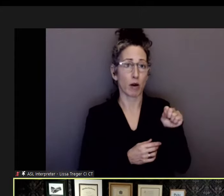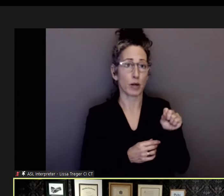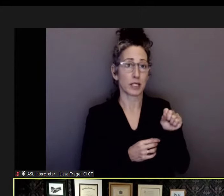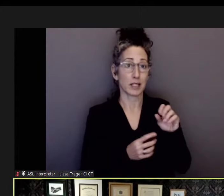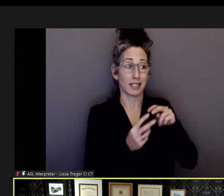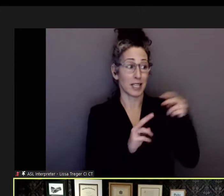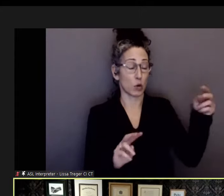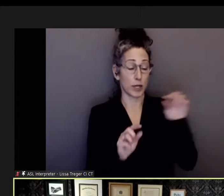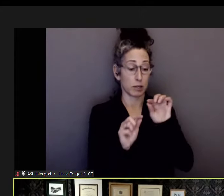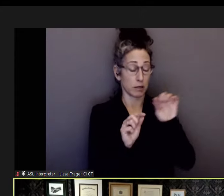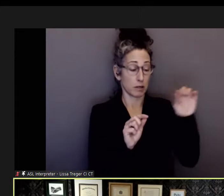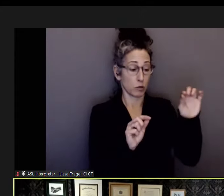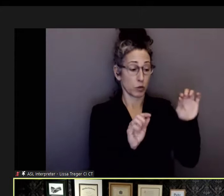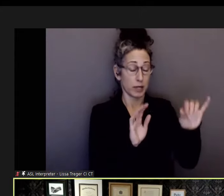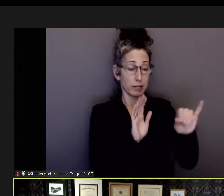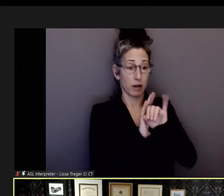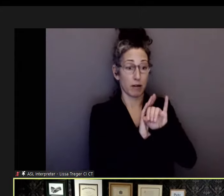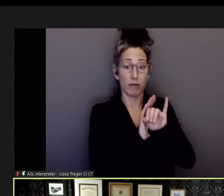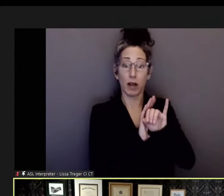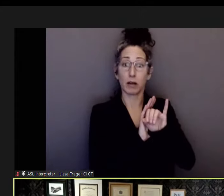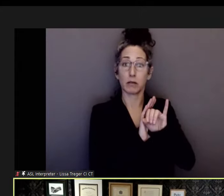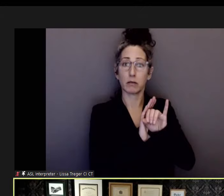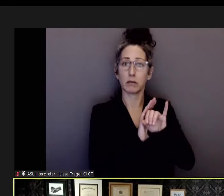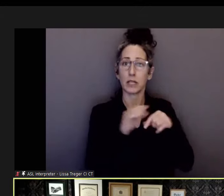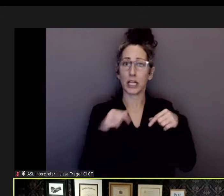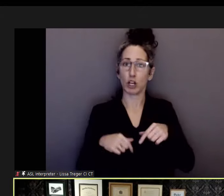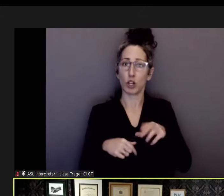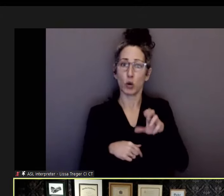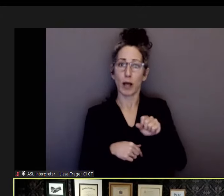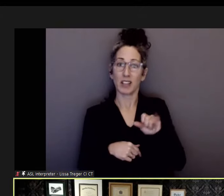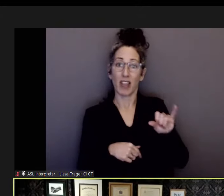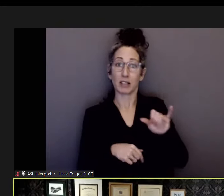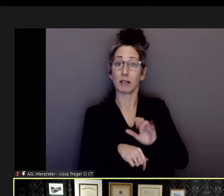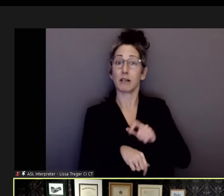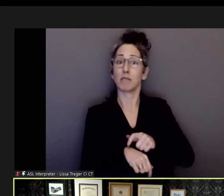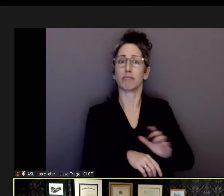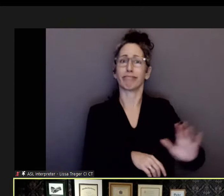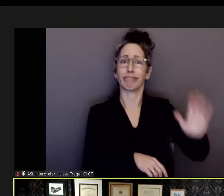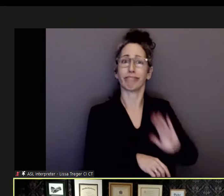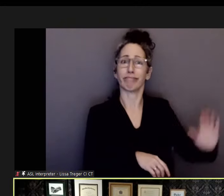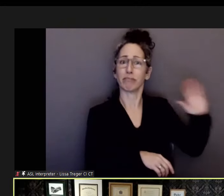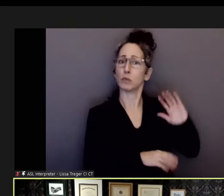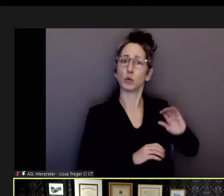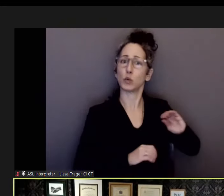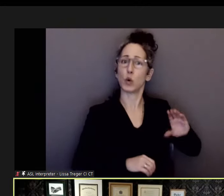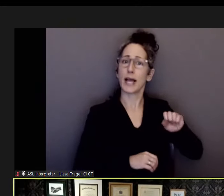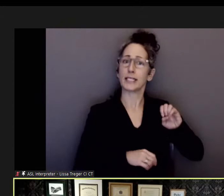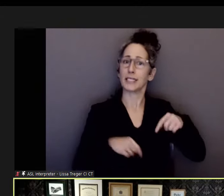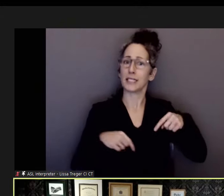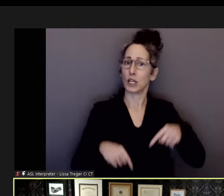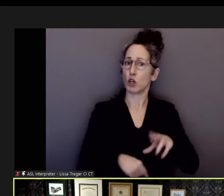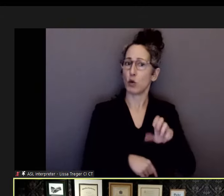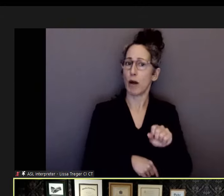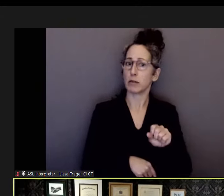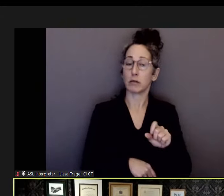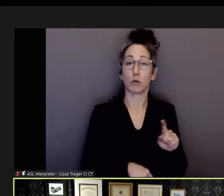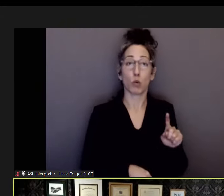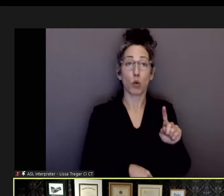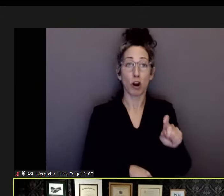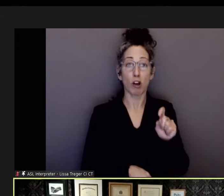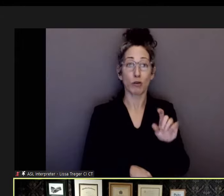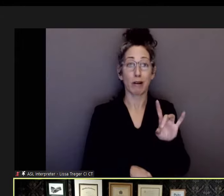was identified, there were basically no cases in the United States. And 180,000